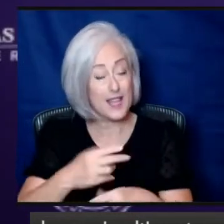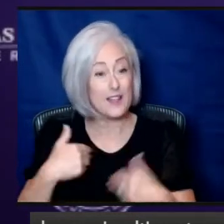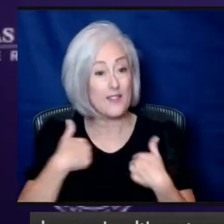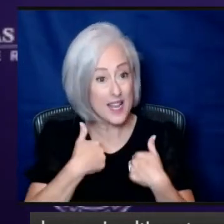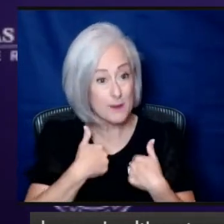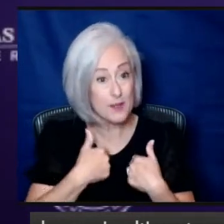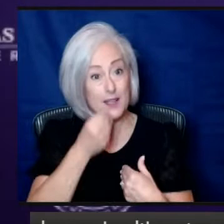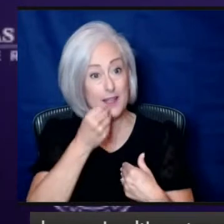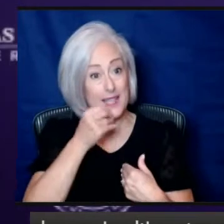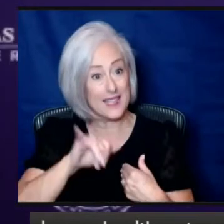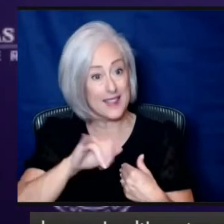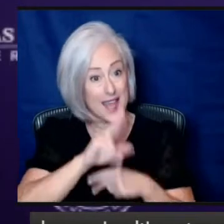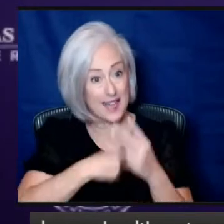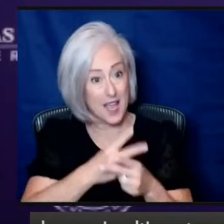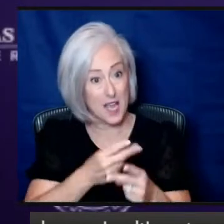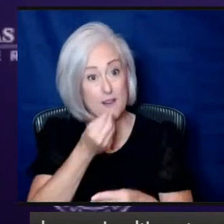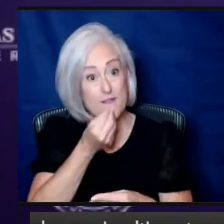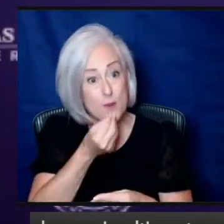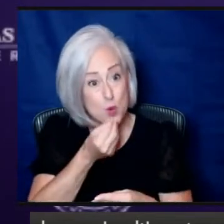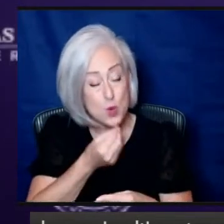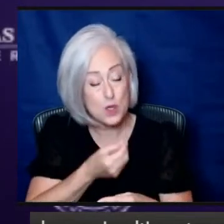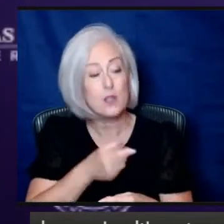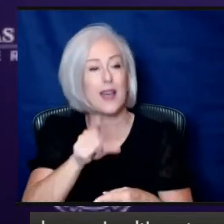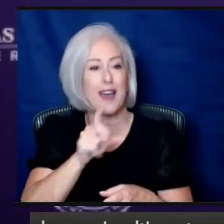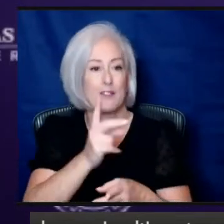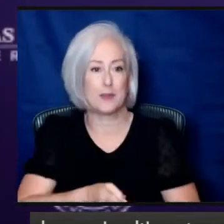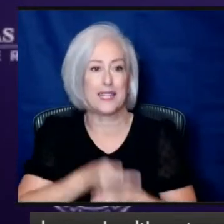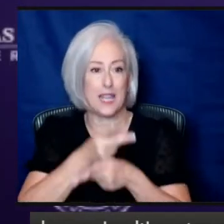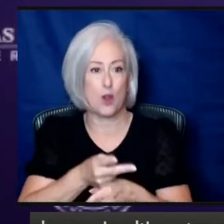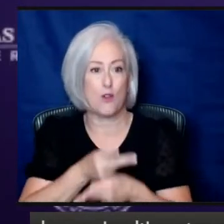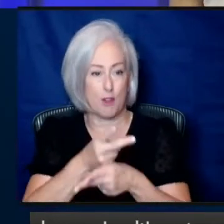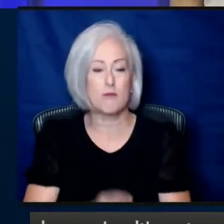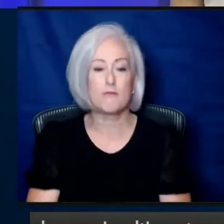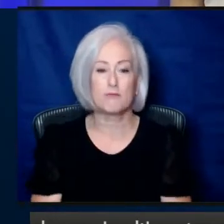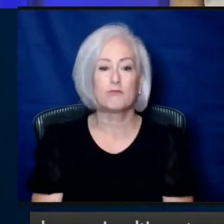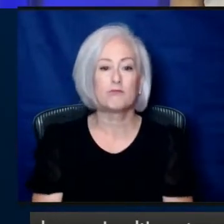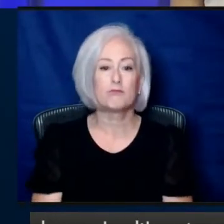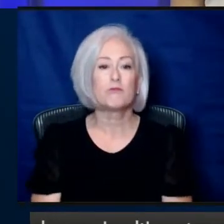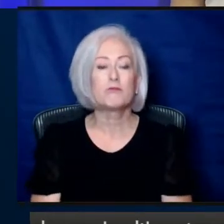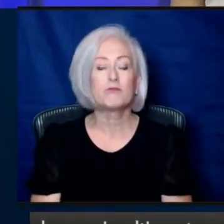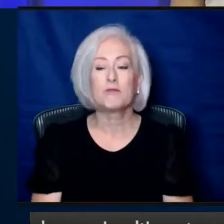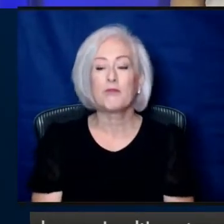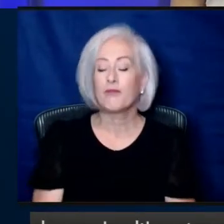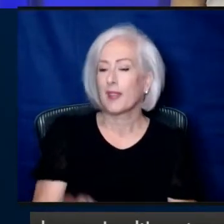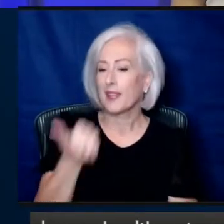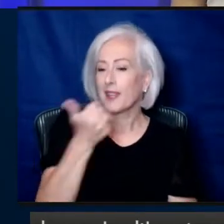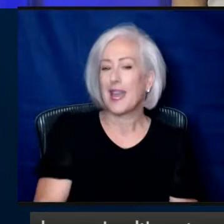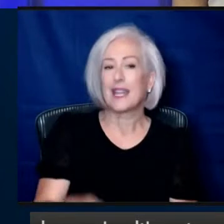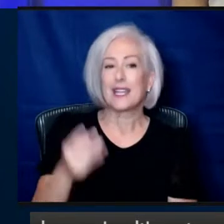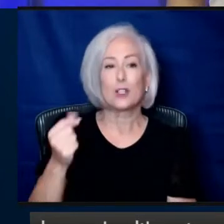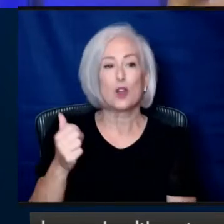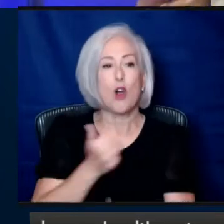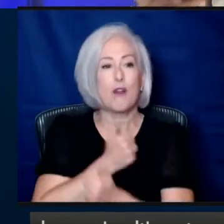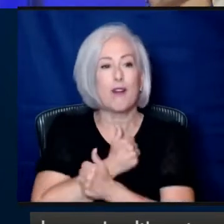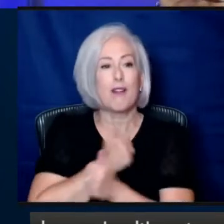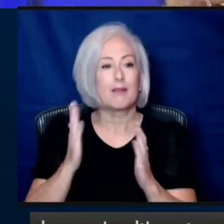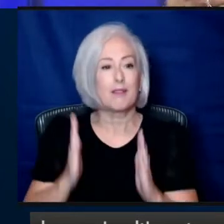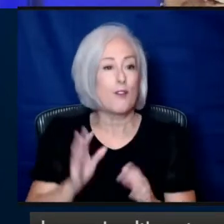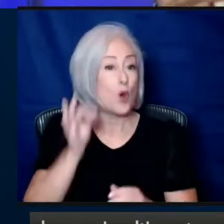careful. And so that definitely carries greater health concern. Any dog lover has, or cat lover, has